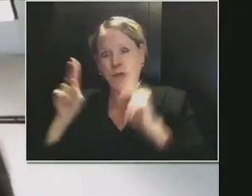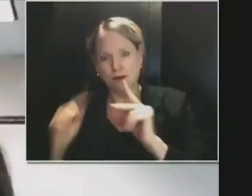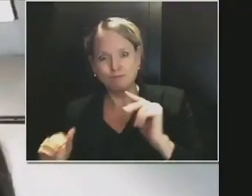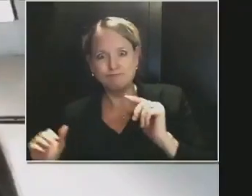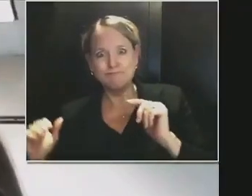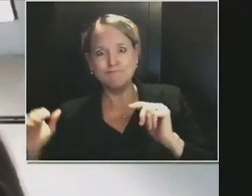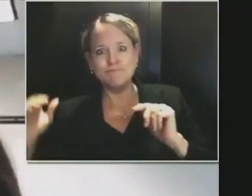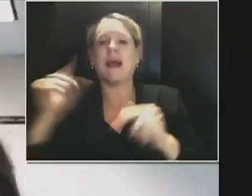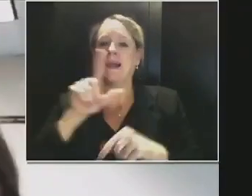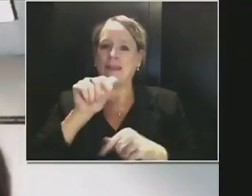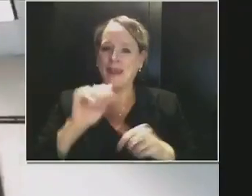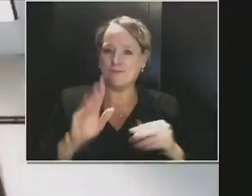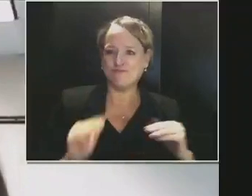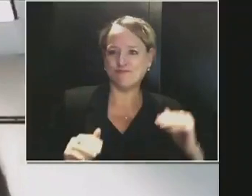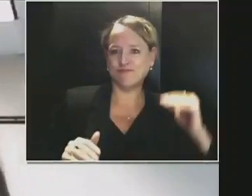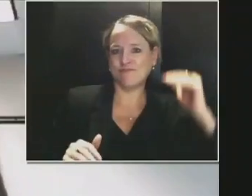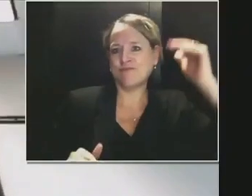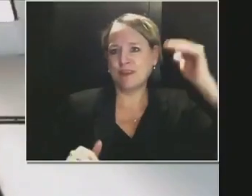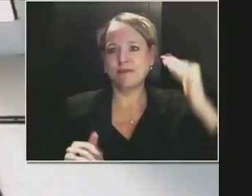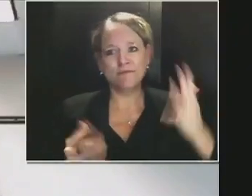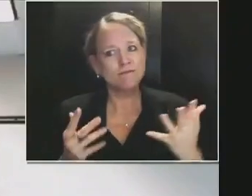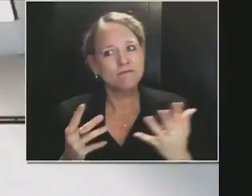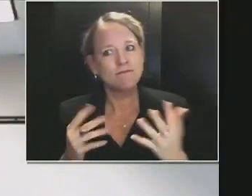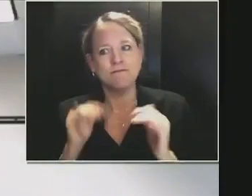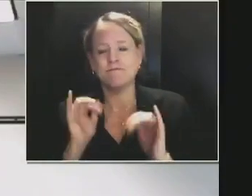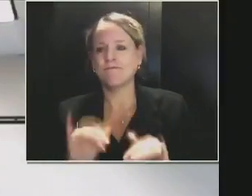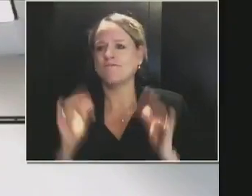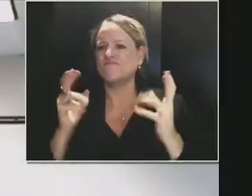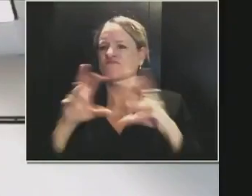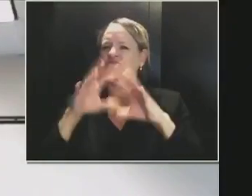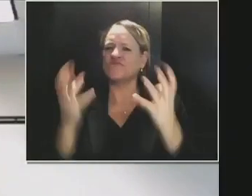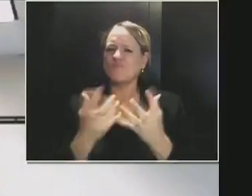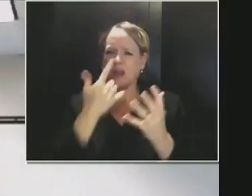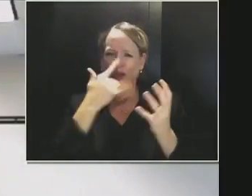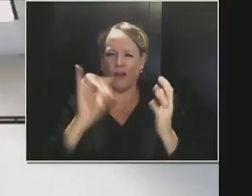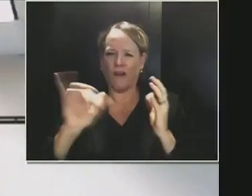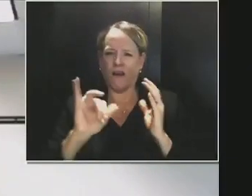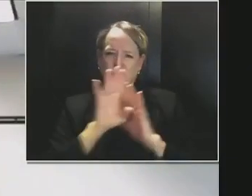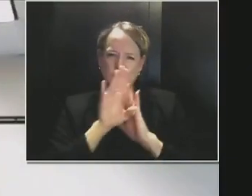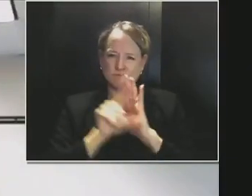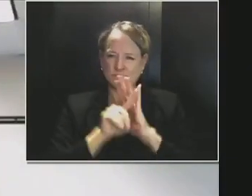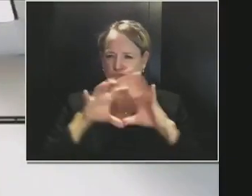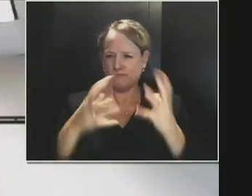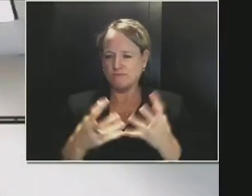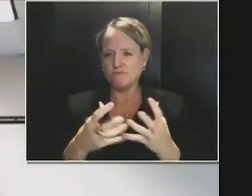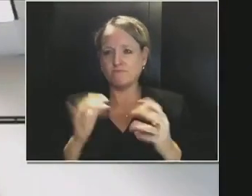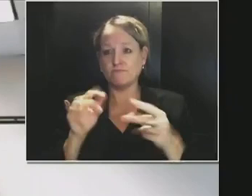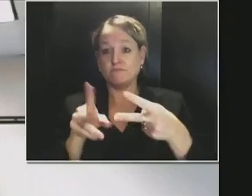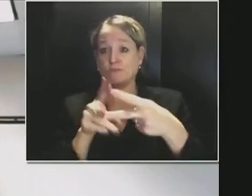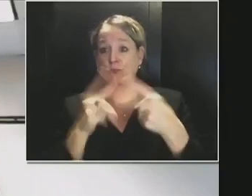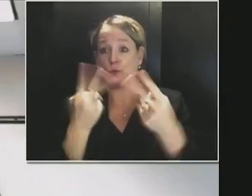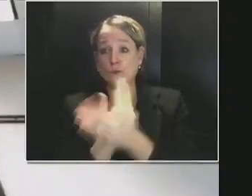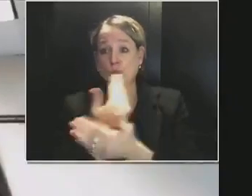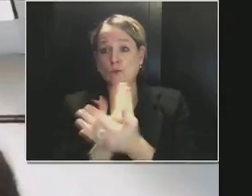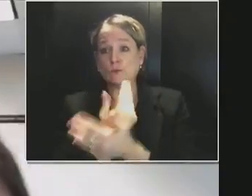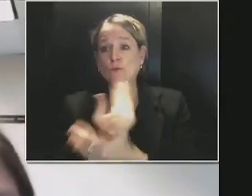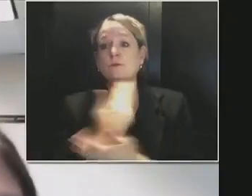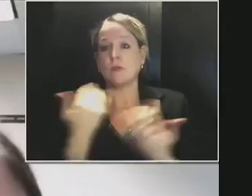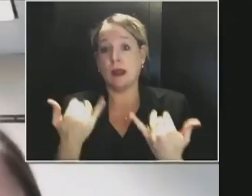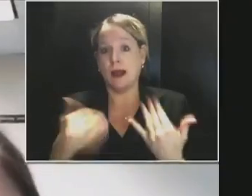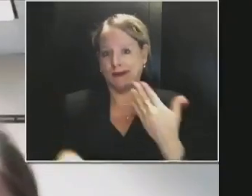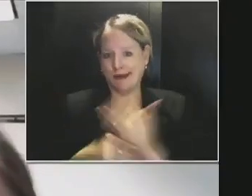point in time. And I'll now send it over to our State Health Officer, Stephanie Smiley, to actually show you